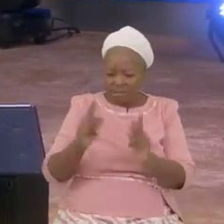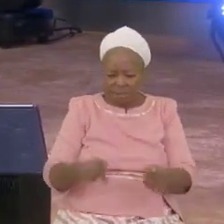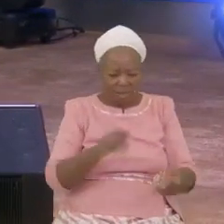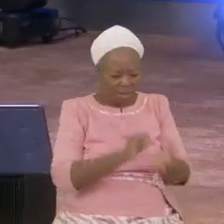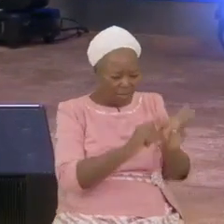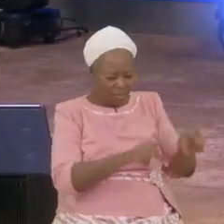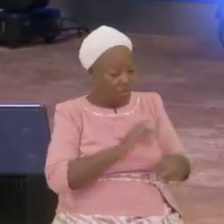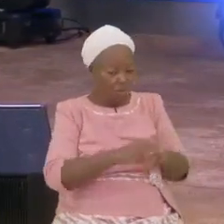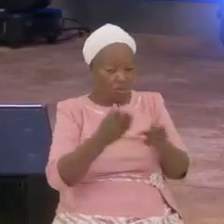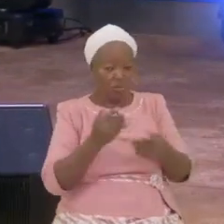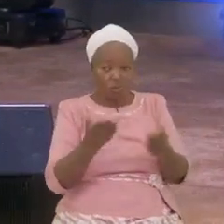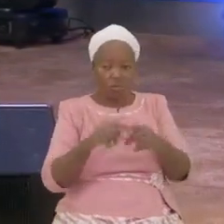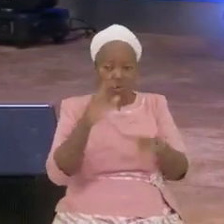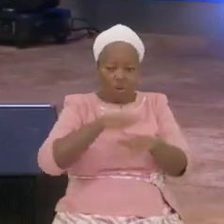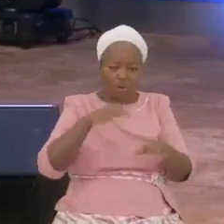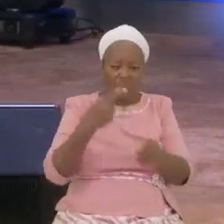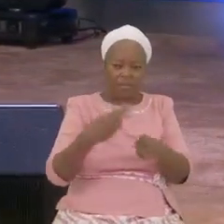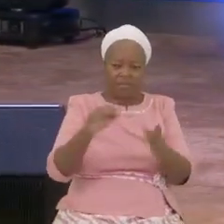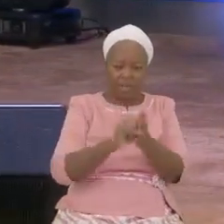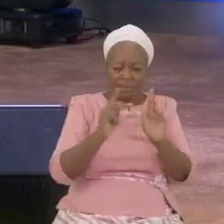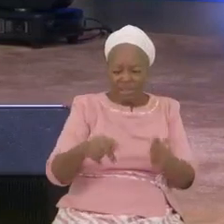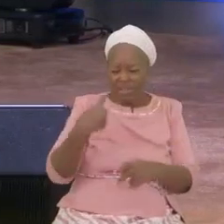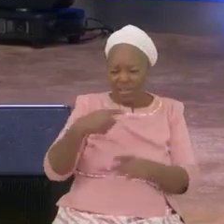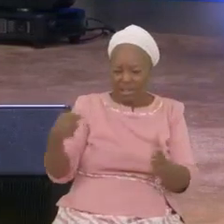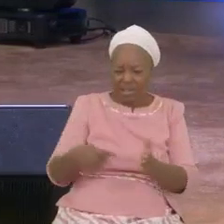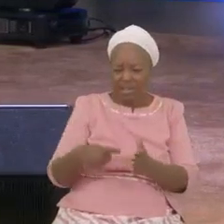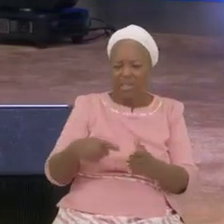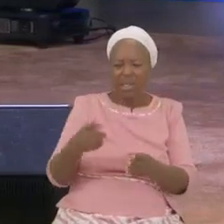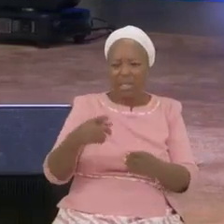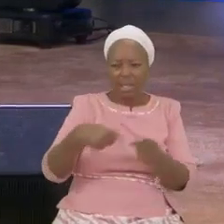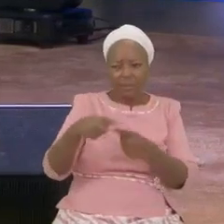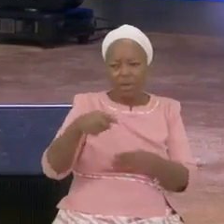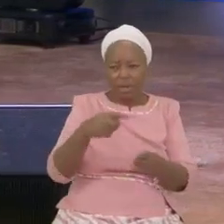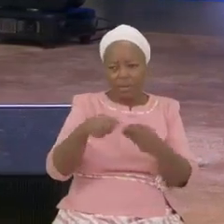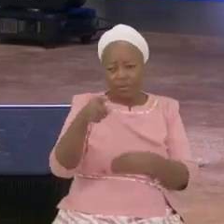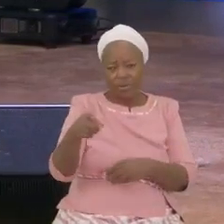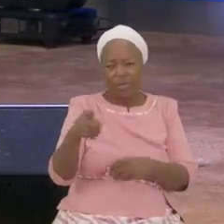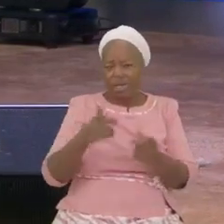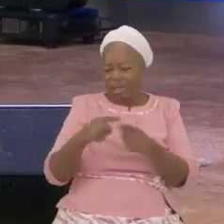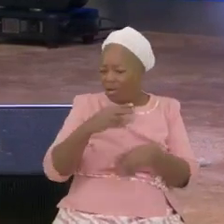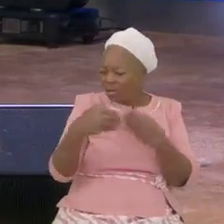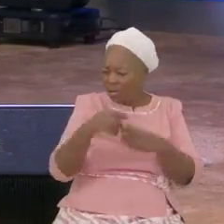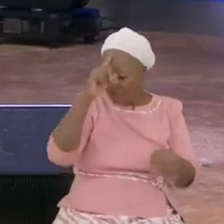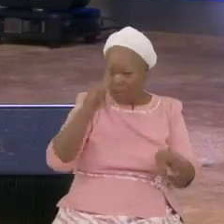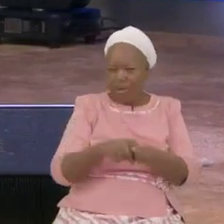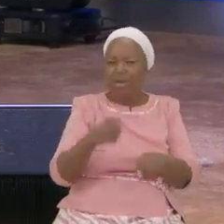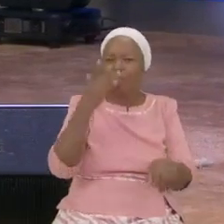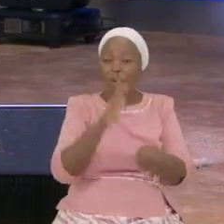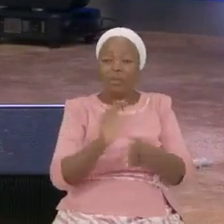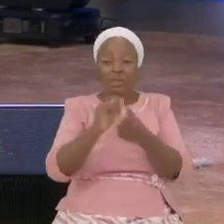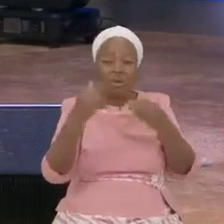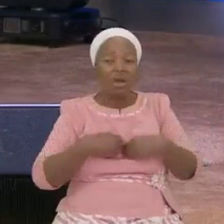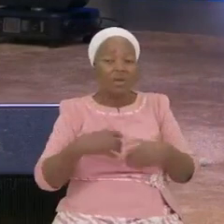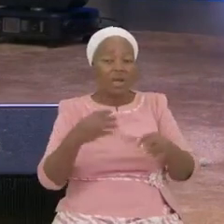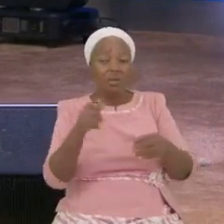don't want to mention the name of the person, said this about you. Then all these covenant promises you have heard,